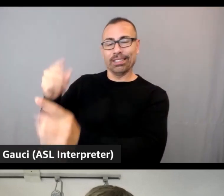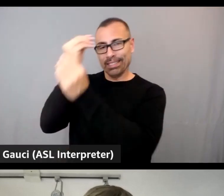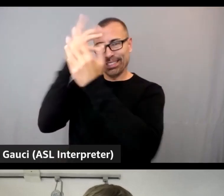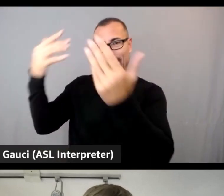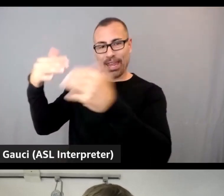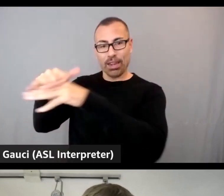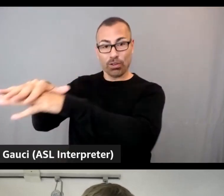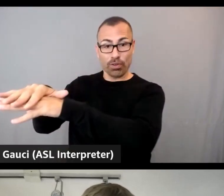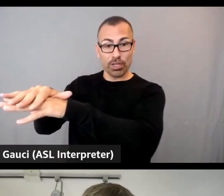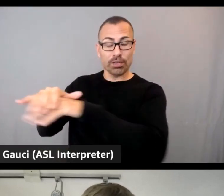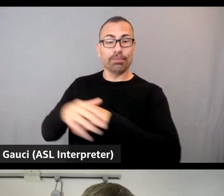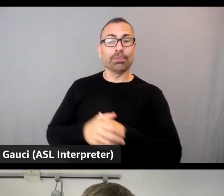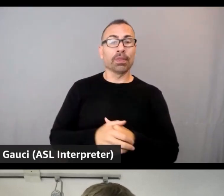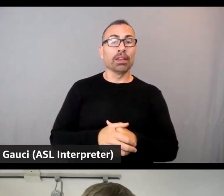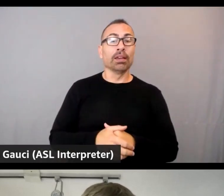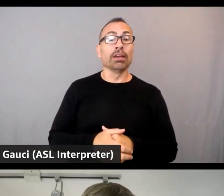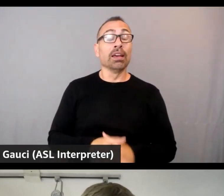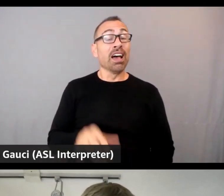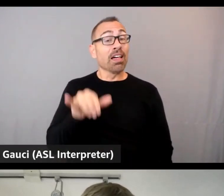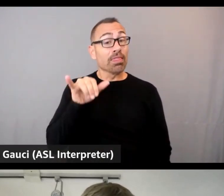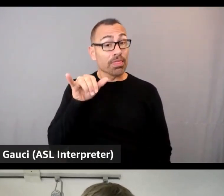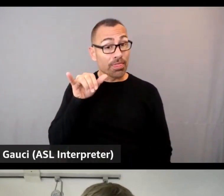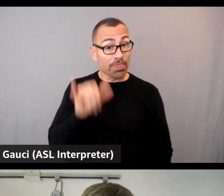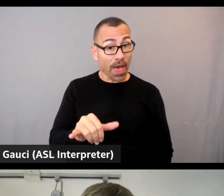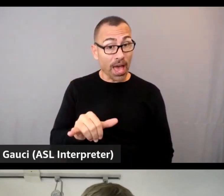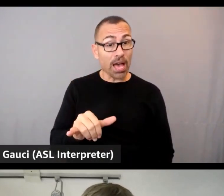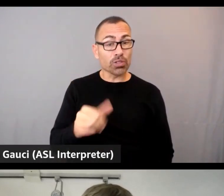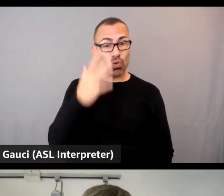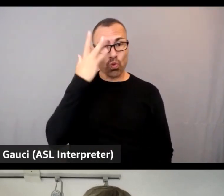with that, we started, that's the genesis of Glue.